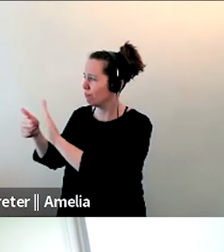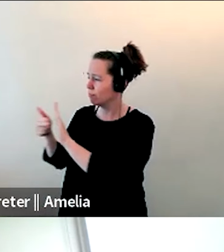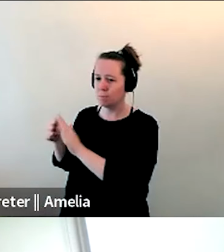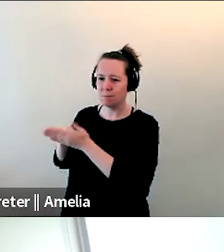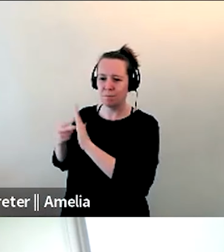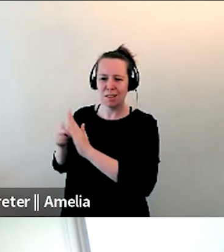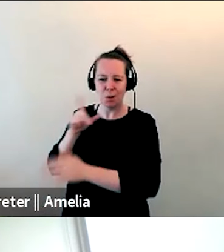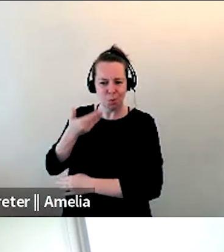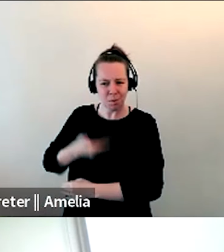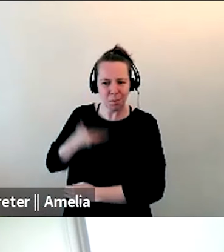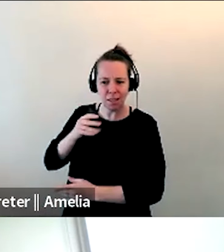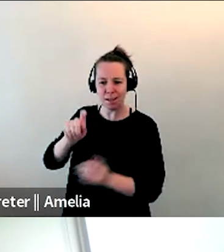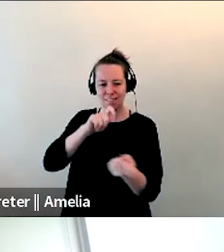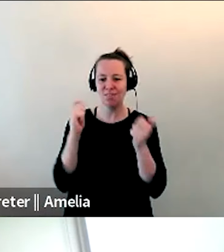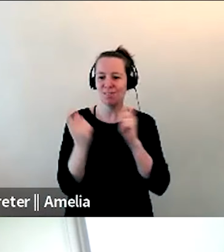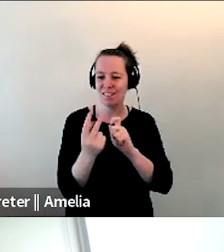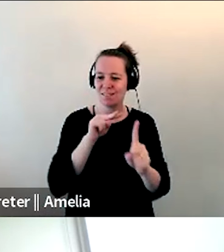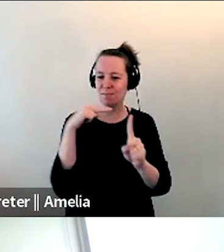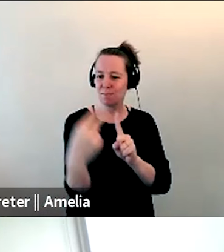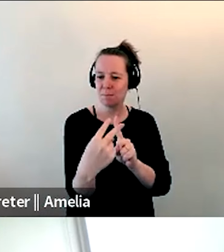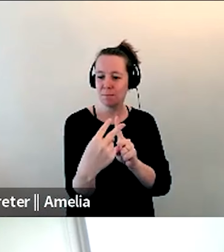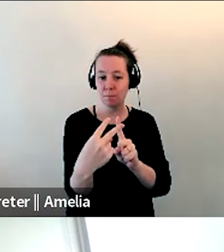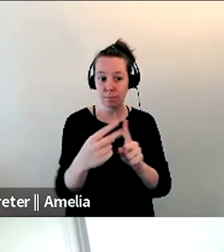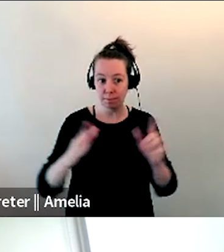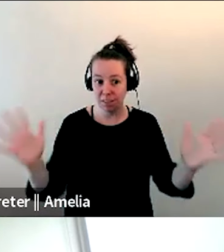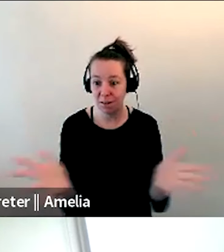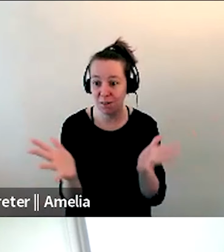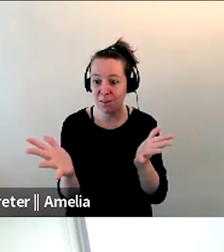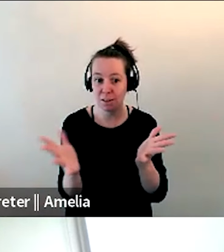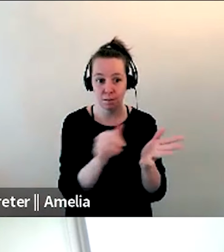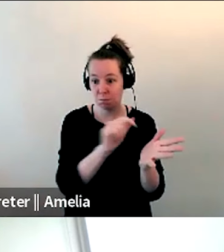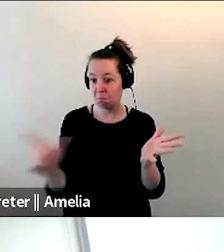you will go on, try the Lumina Spark assessment